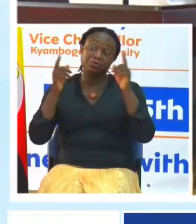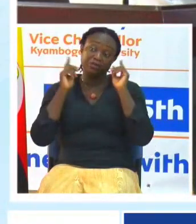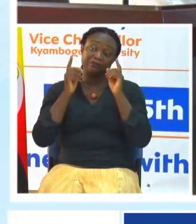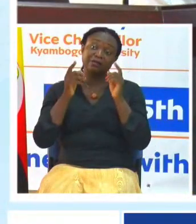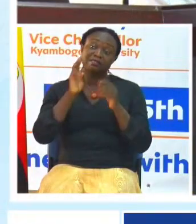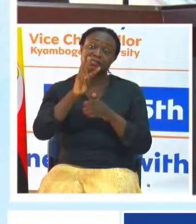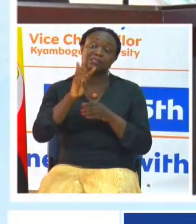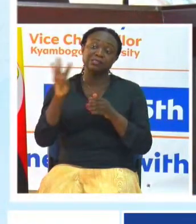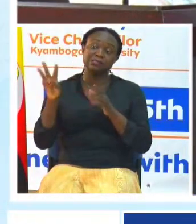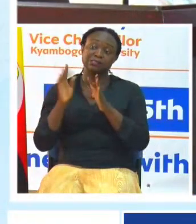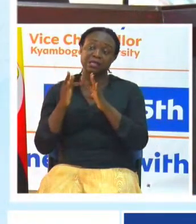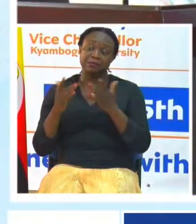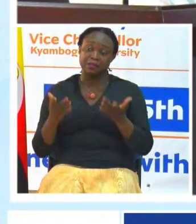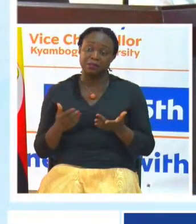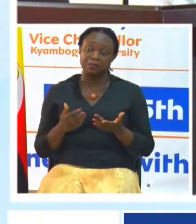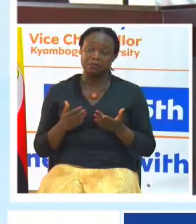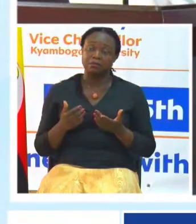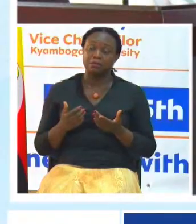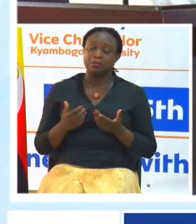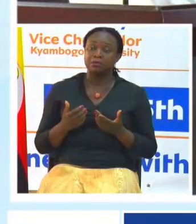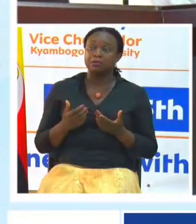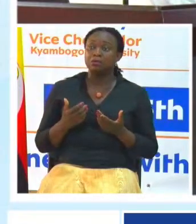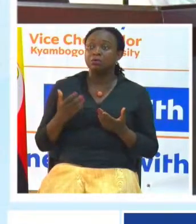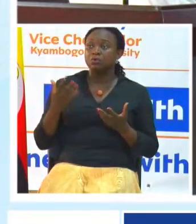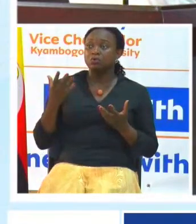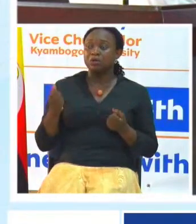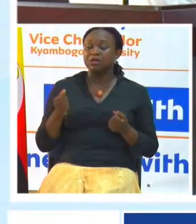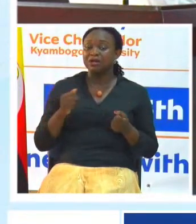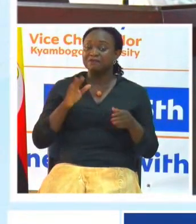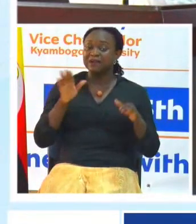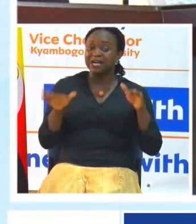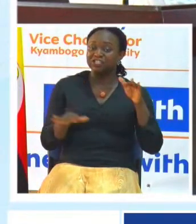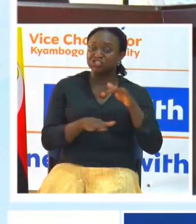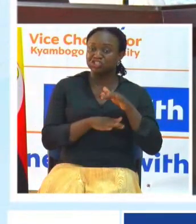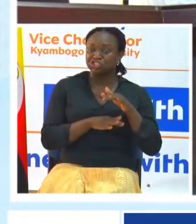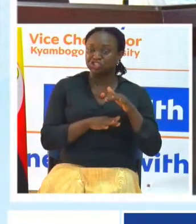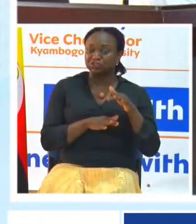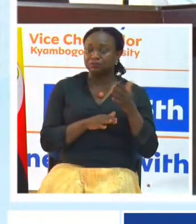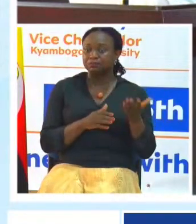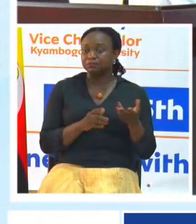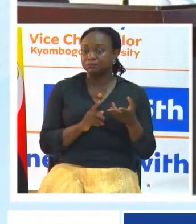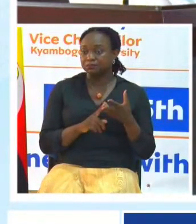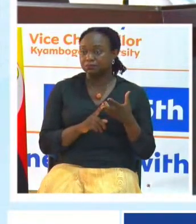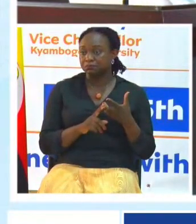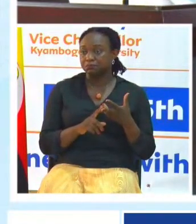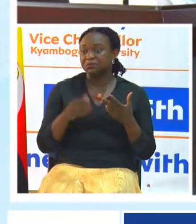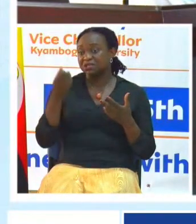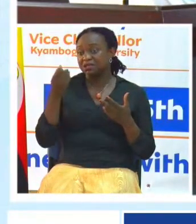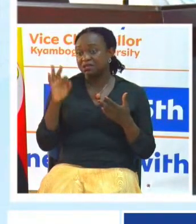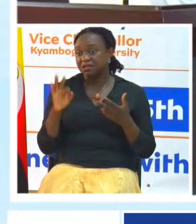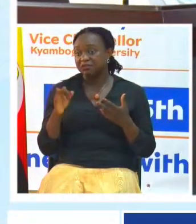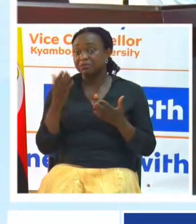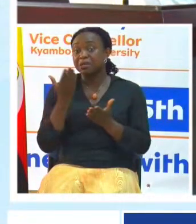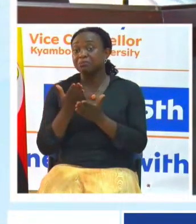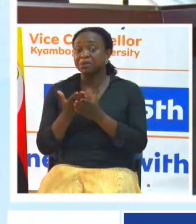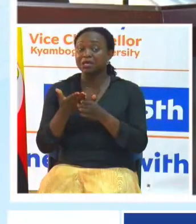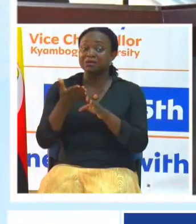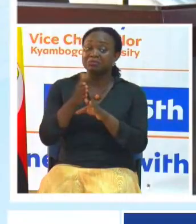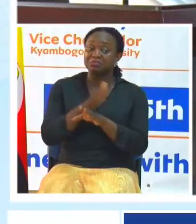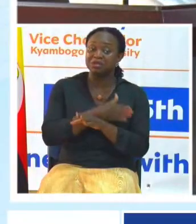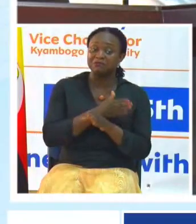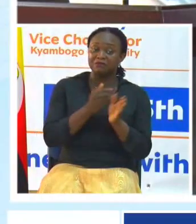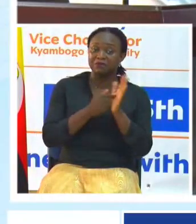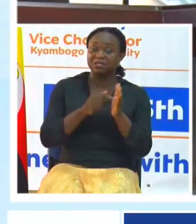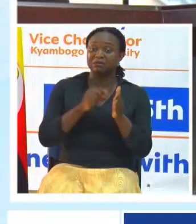websites, they could have, we have an assistantship only, you will be considered for an assistantship if you apply before maybe 1st